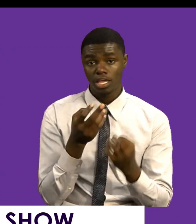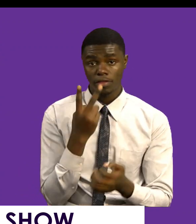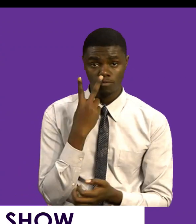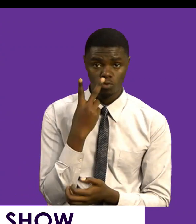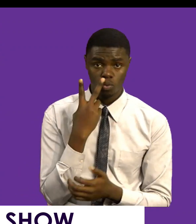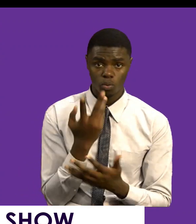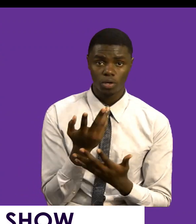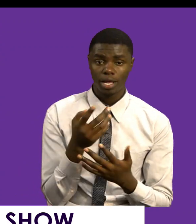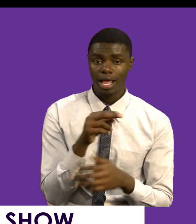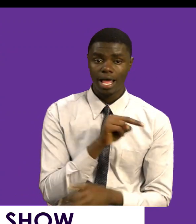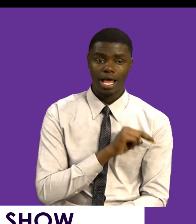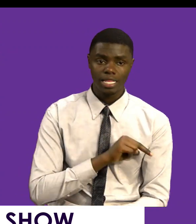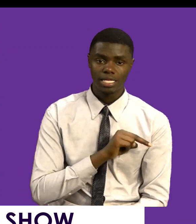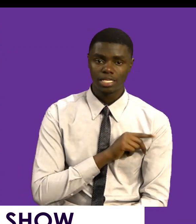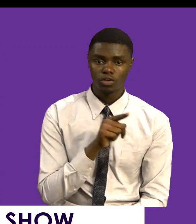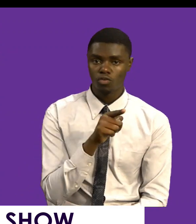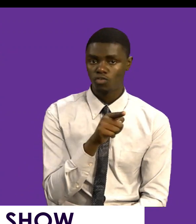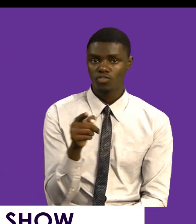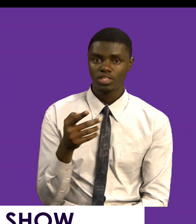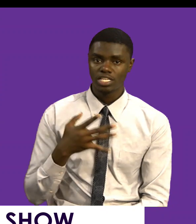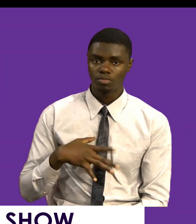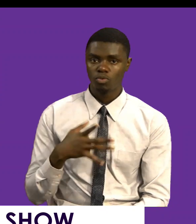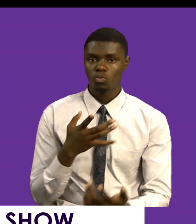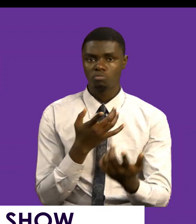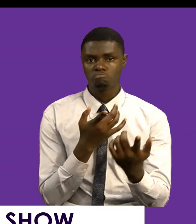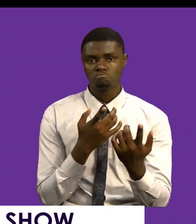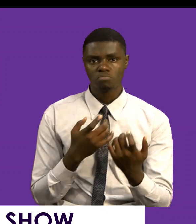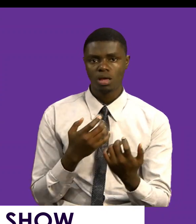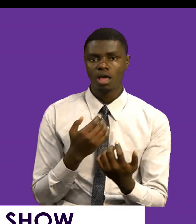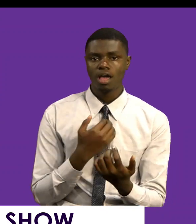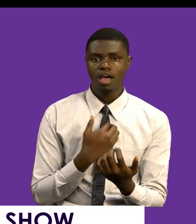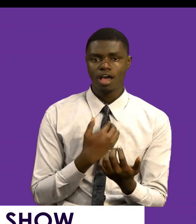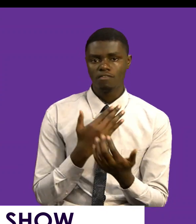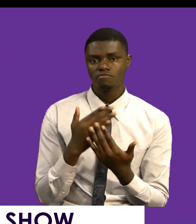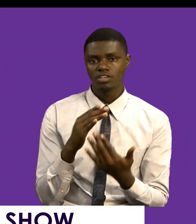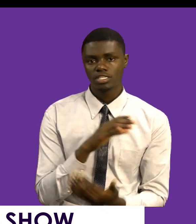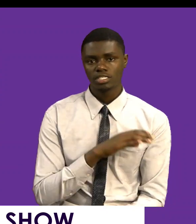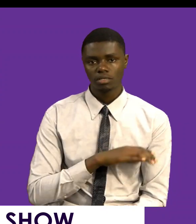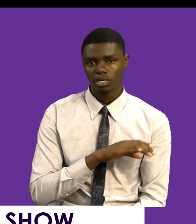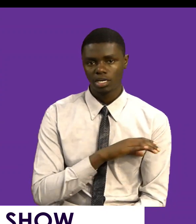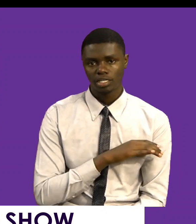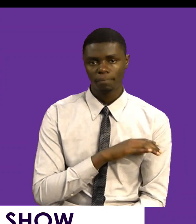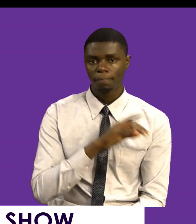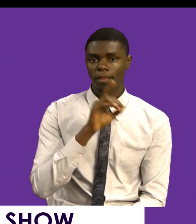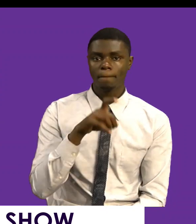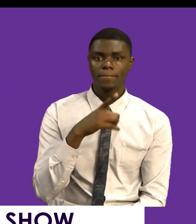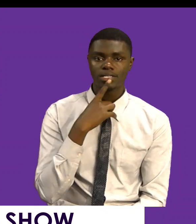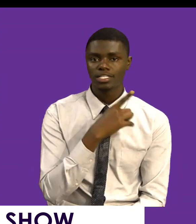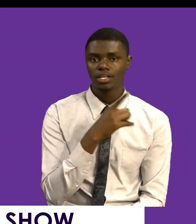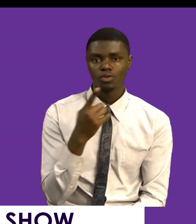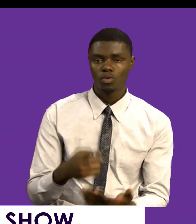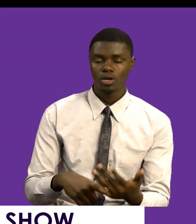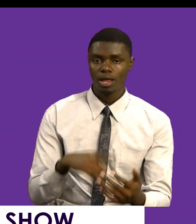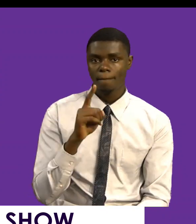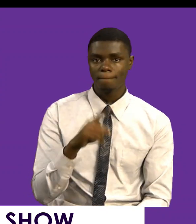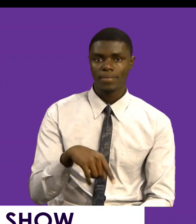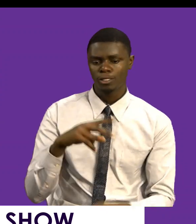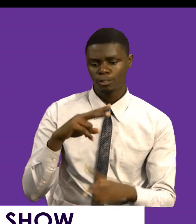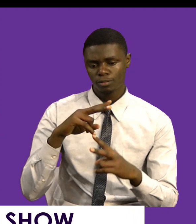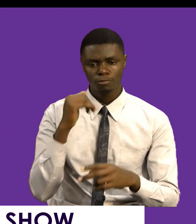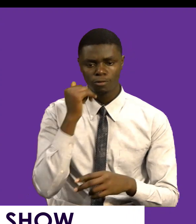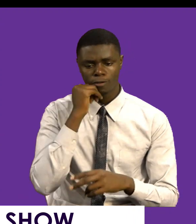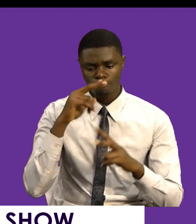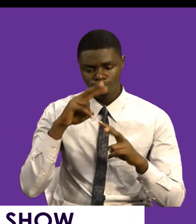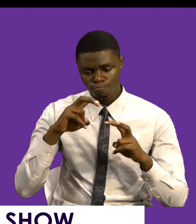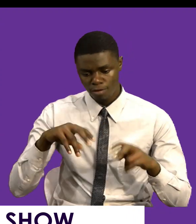the nature of these people you are attracted to, they have a certain character. It should tell you that you need to diagnose something. You